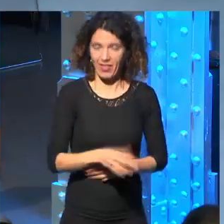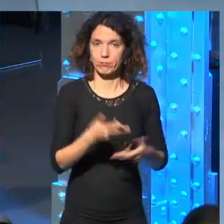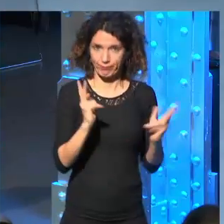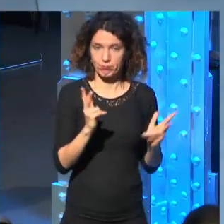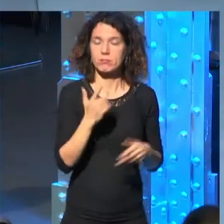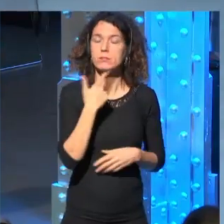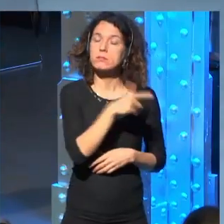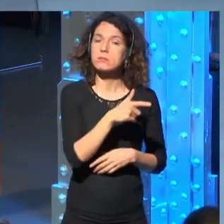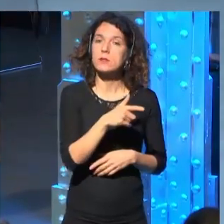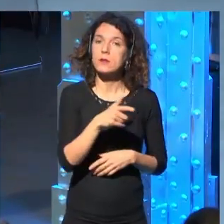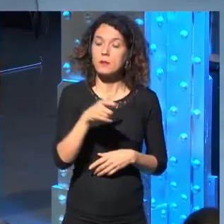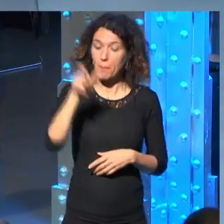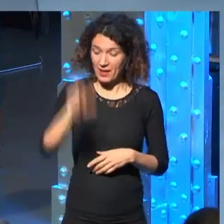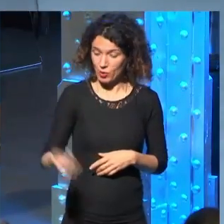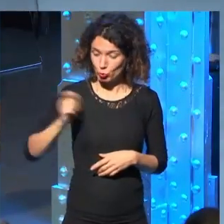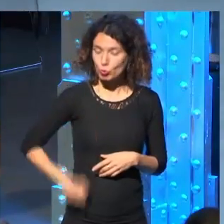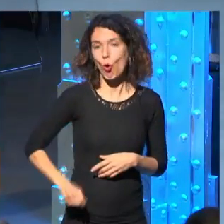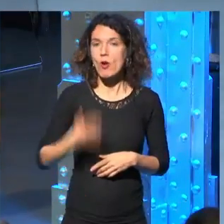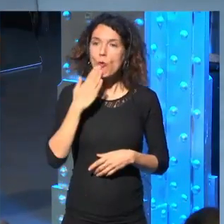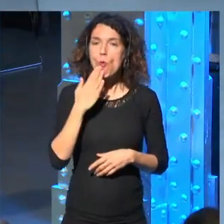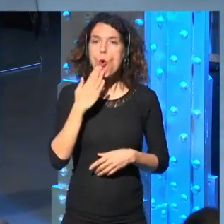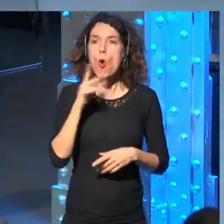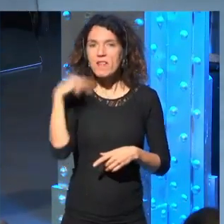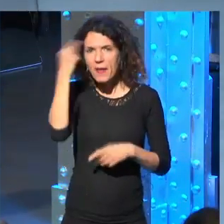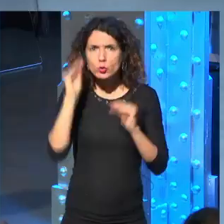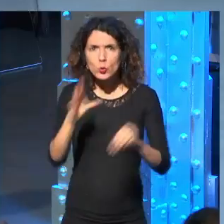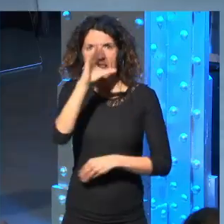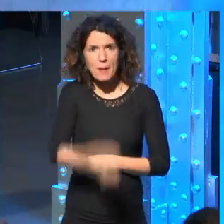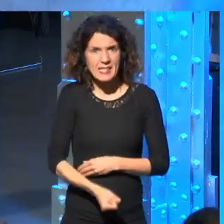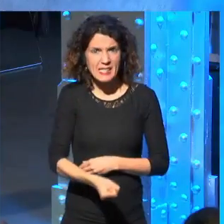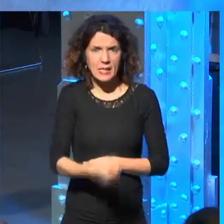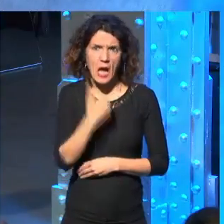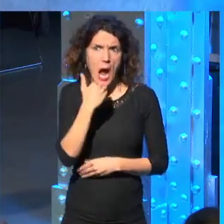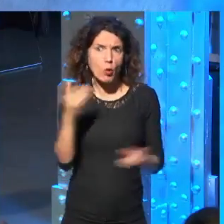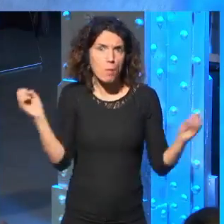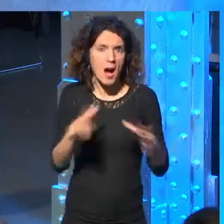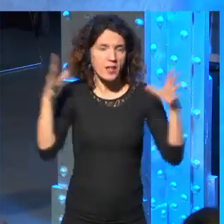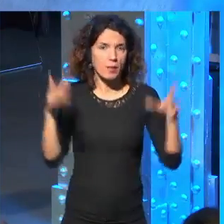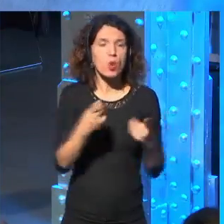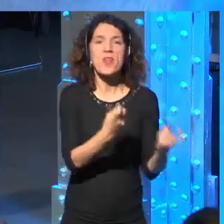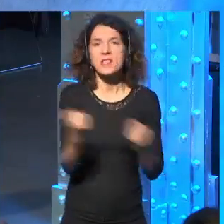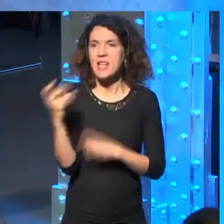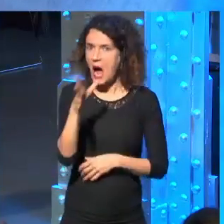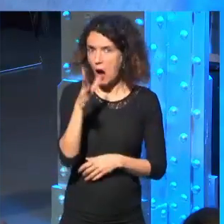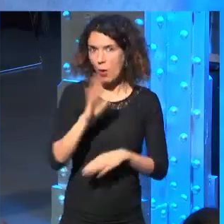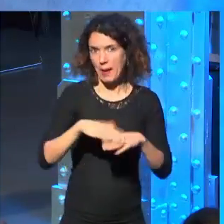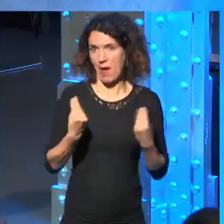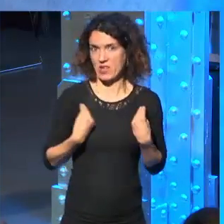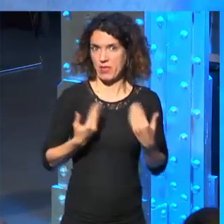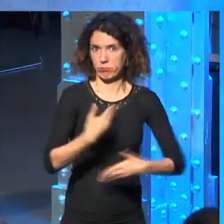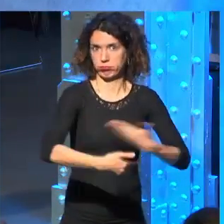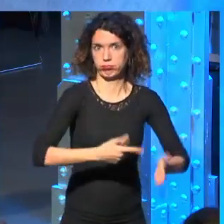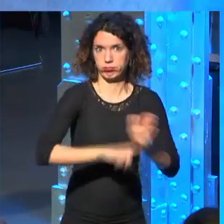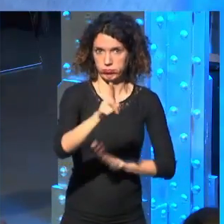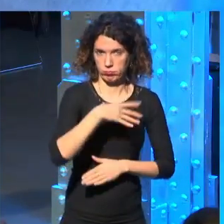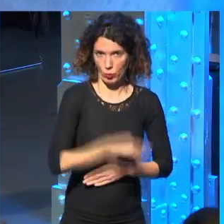sheikh-like powers because they're so important, because you need water that much. And